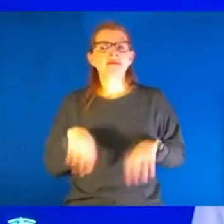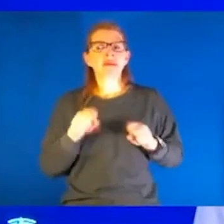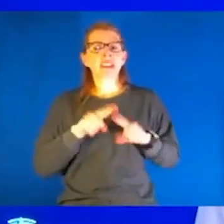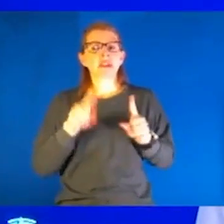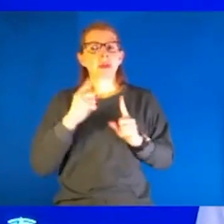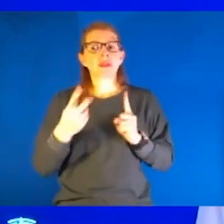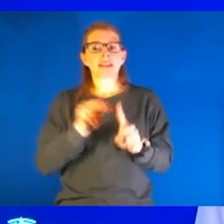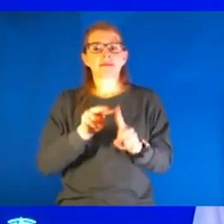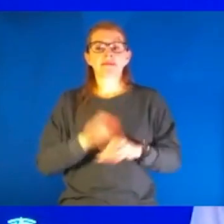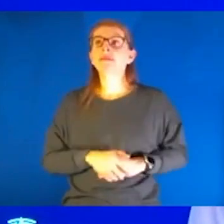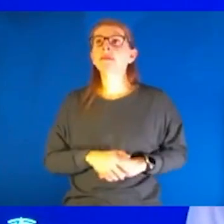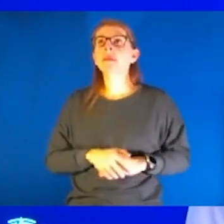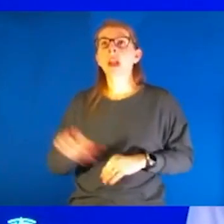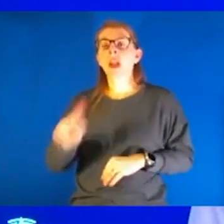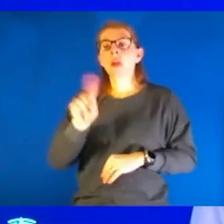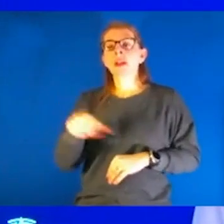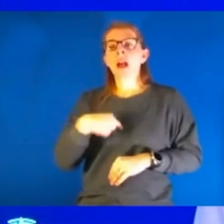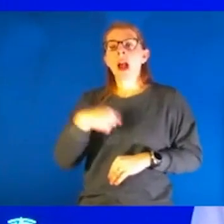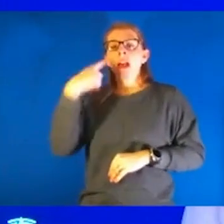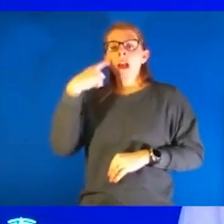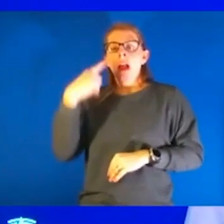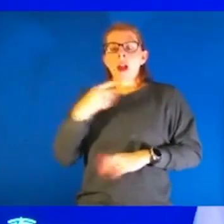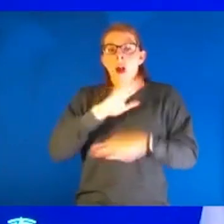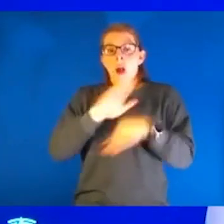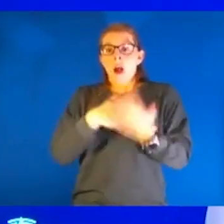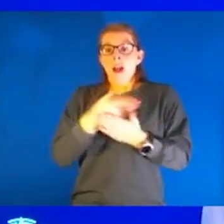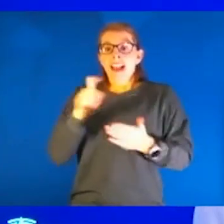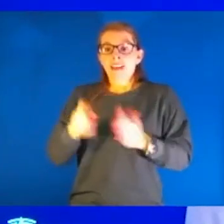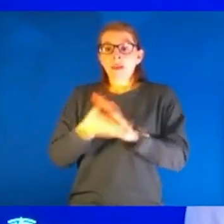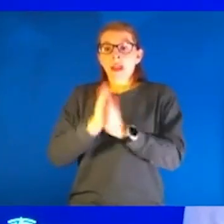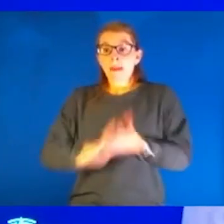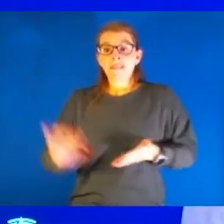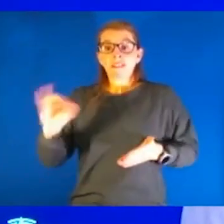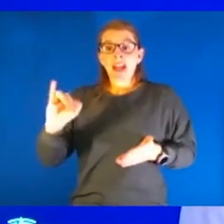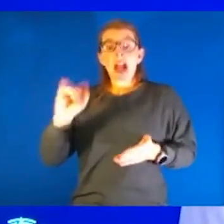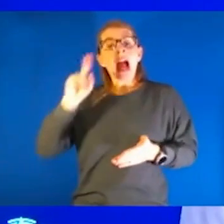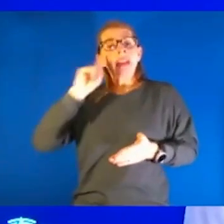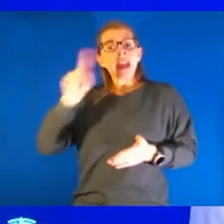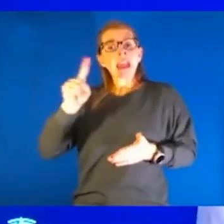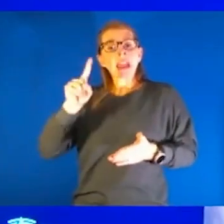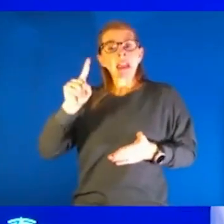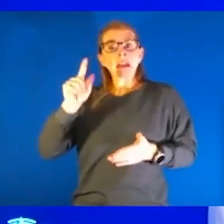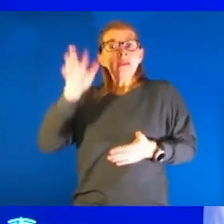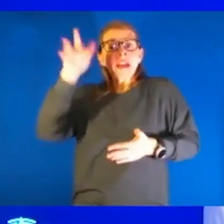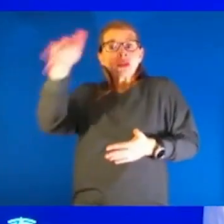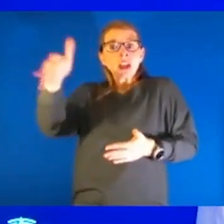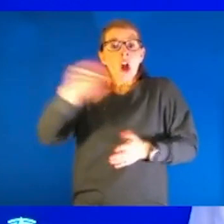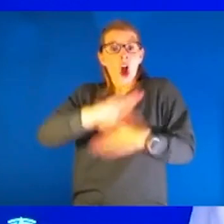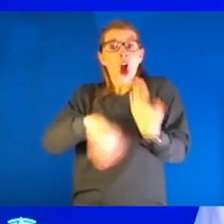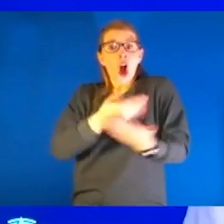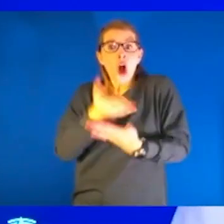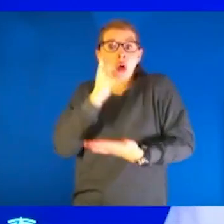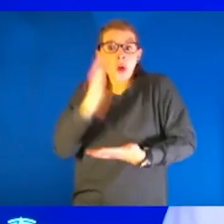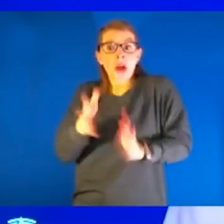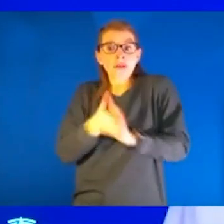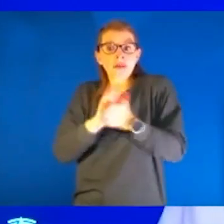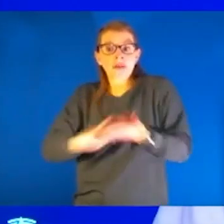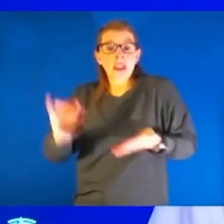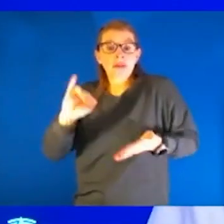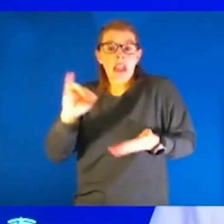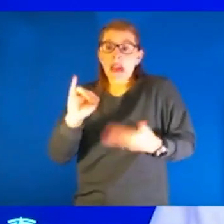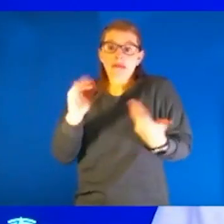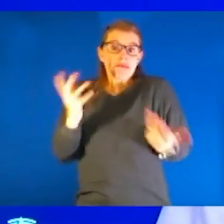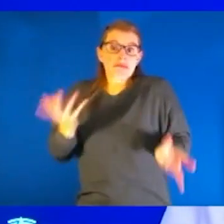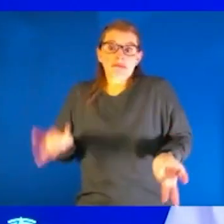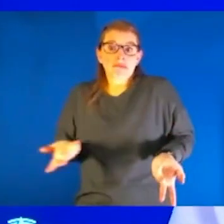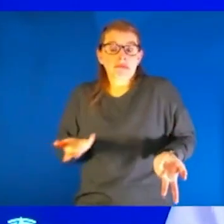the question I thought was we will all have to be infected. I think eventually we all will be infected in one form or another.